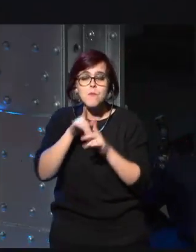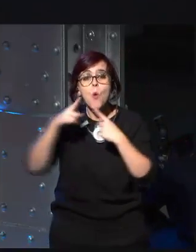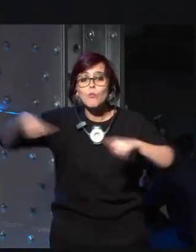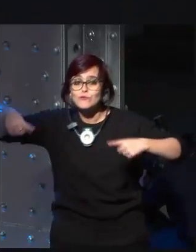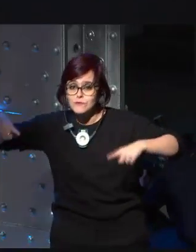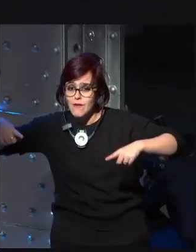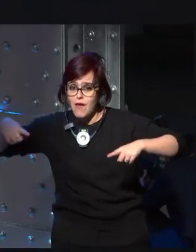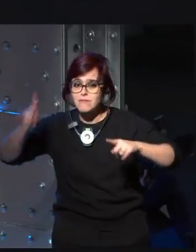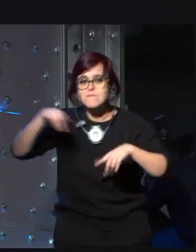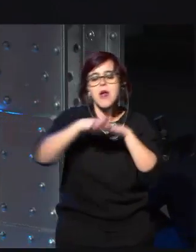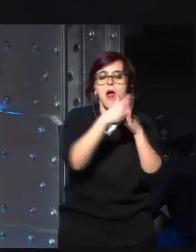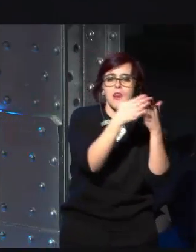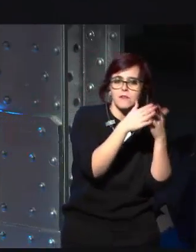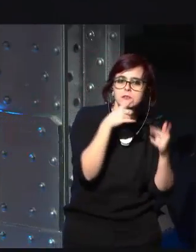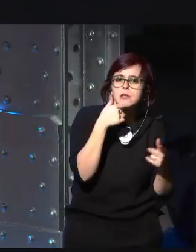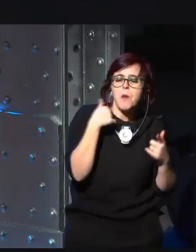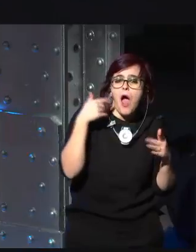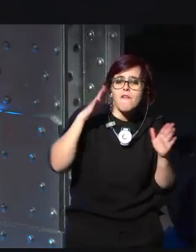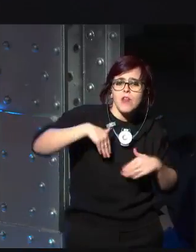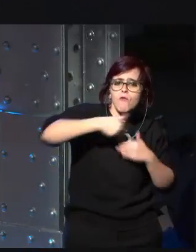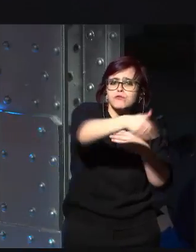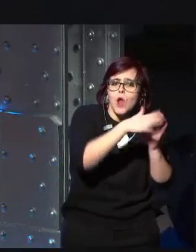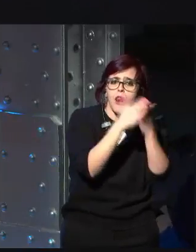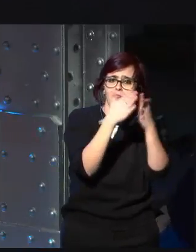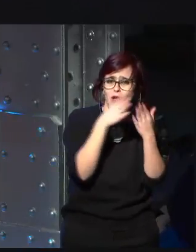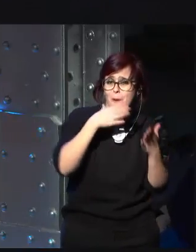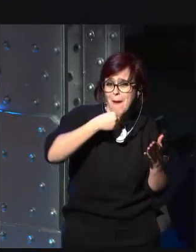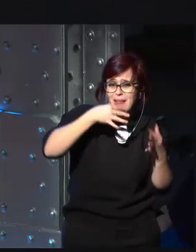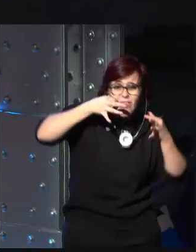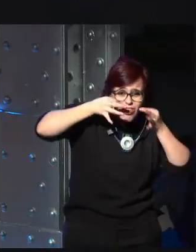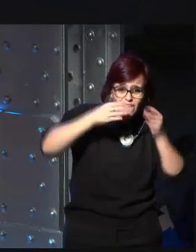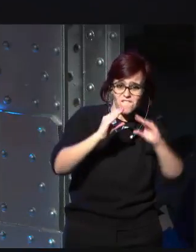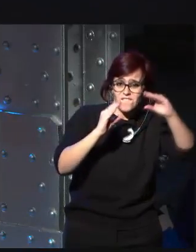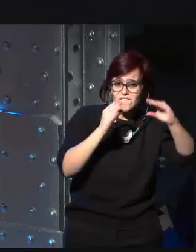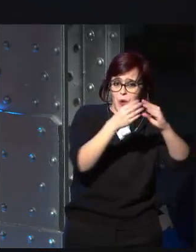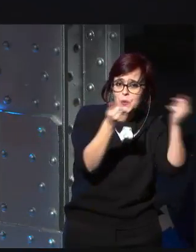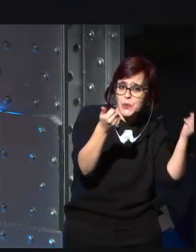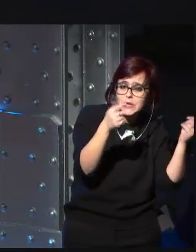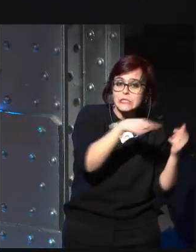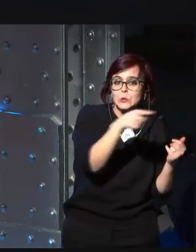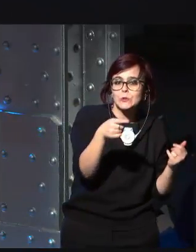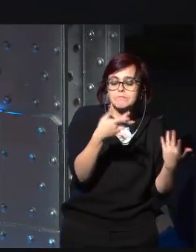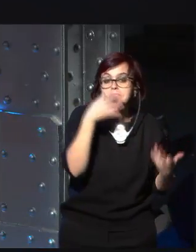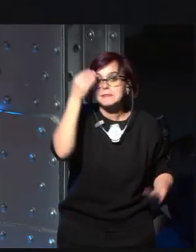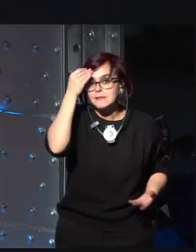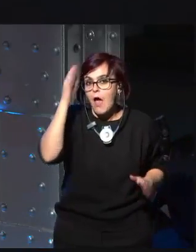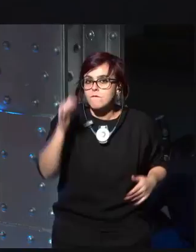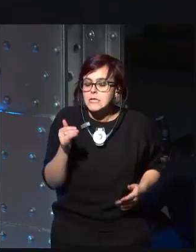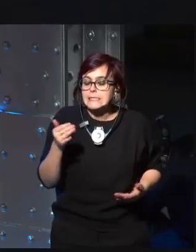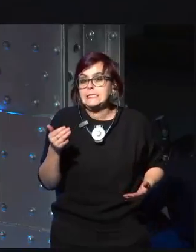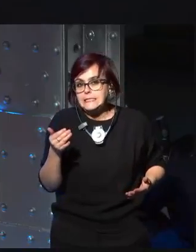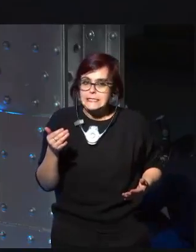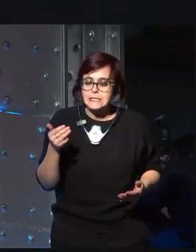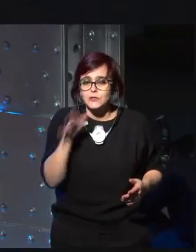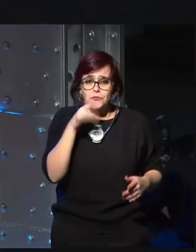as well. We have a conversation about music. We can also talk about books. Will books disappear in paper? I mean, will that happen to a lot